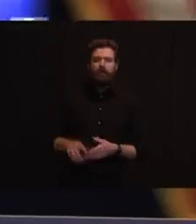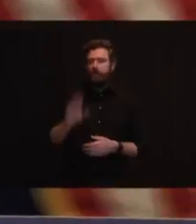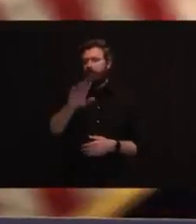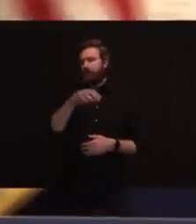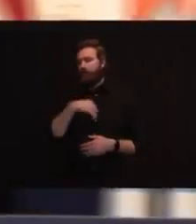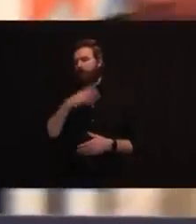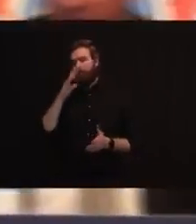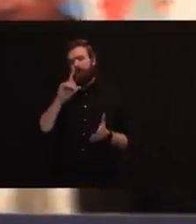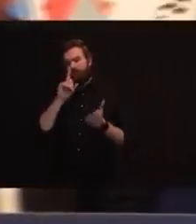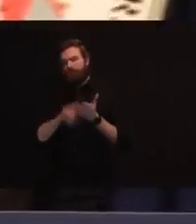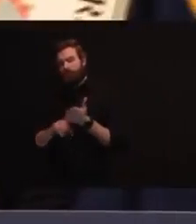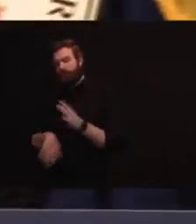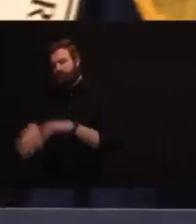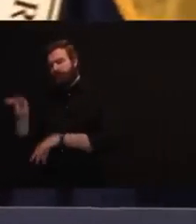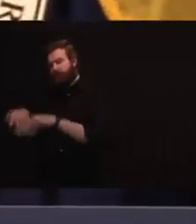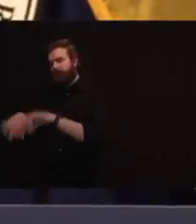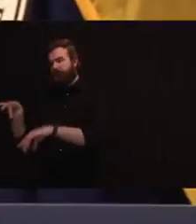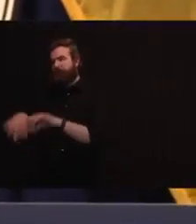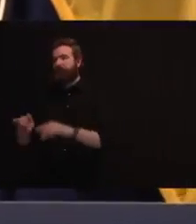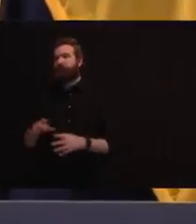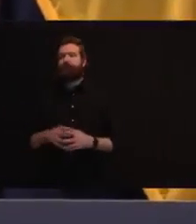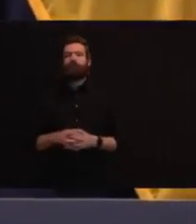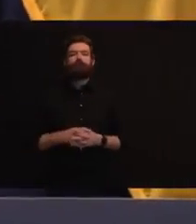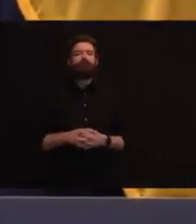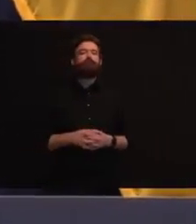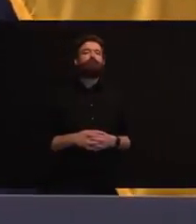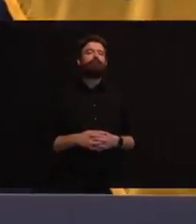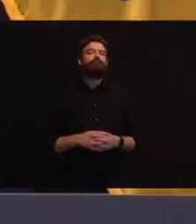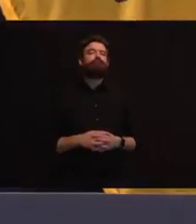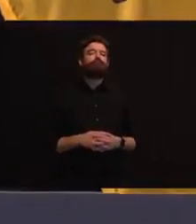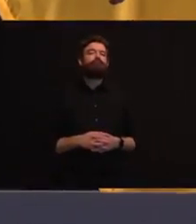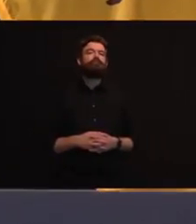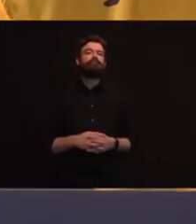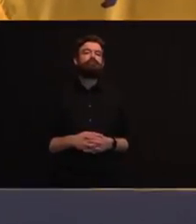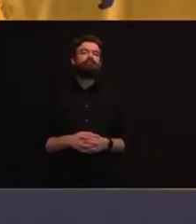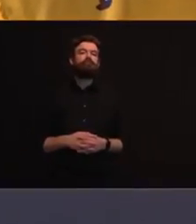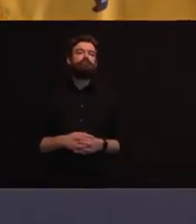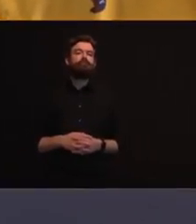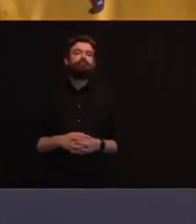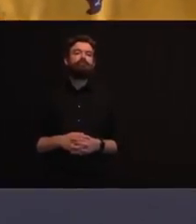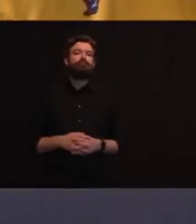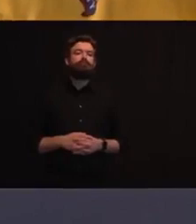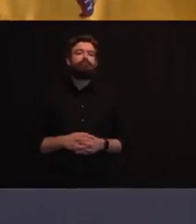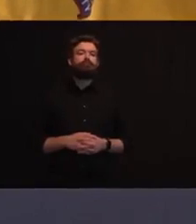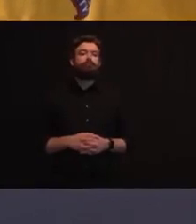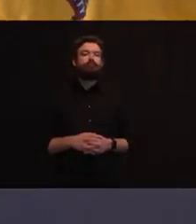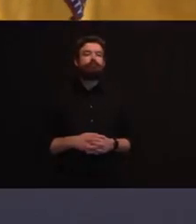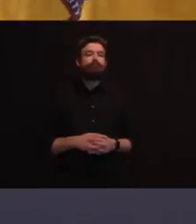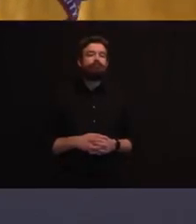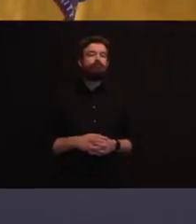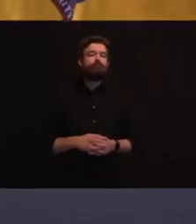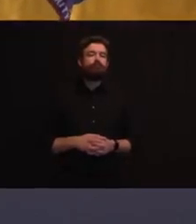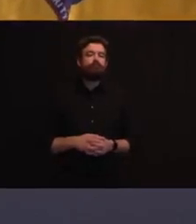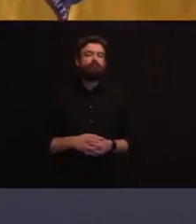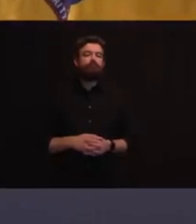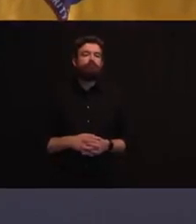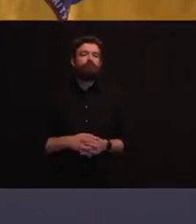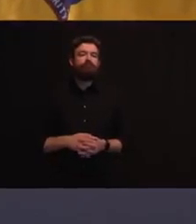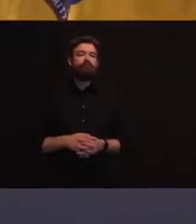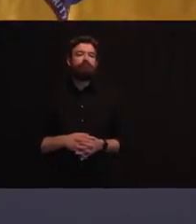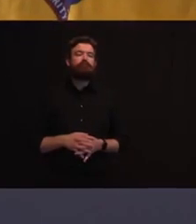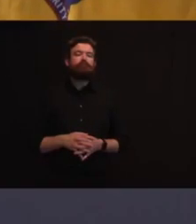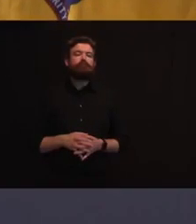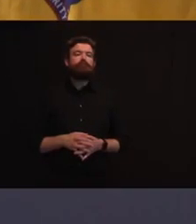Thank you for that. I guess we just heard of another silver lining of this awful pandemic, and that is that we can